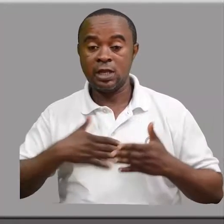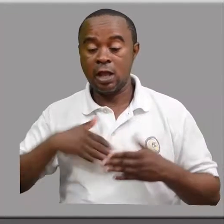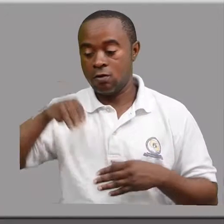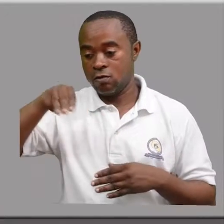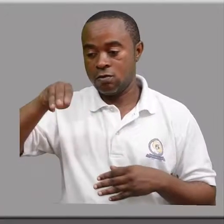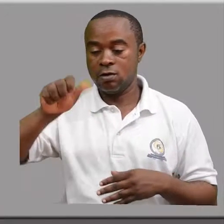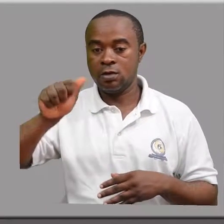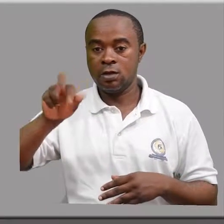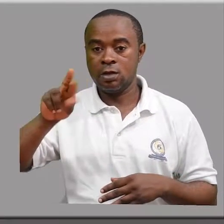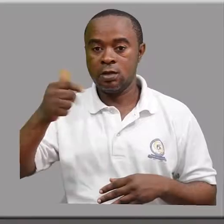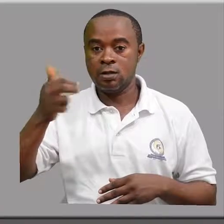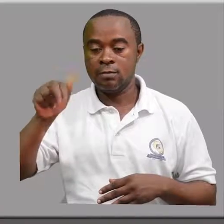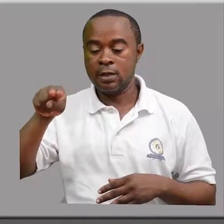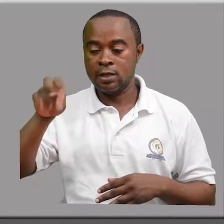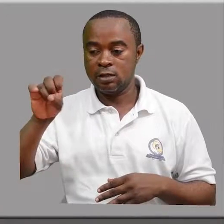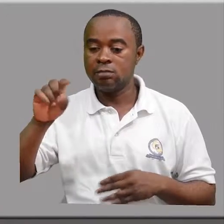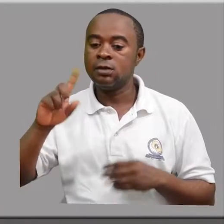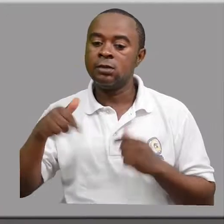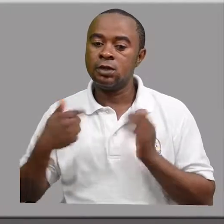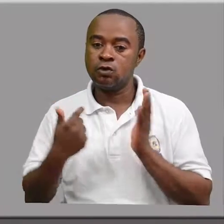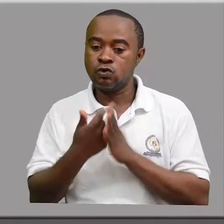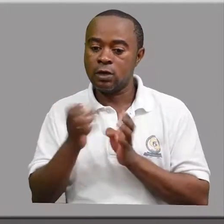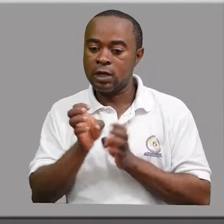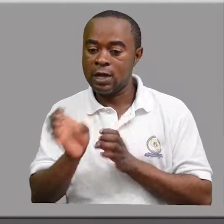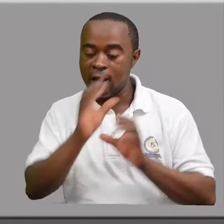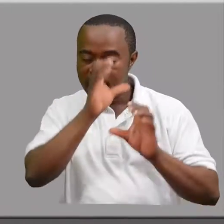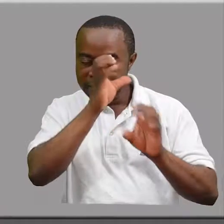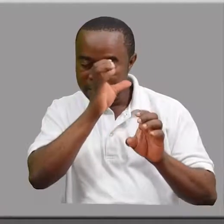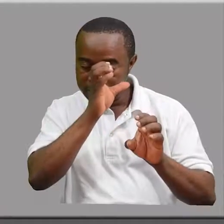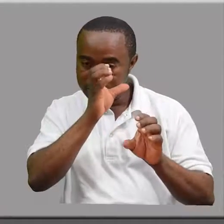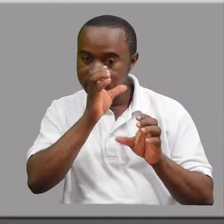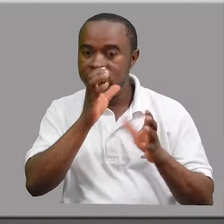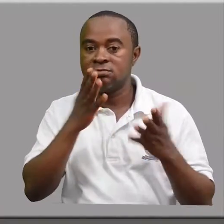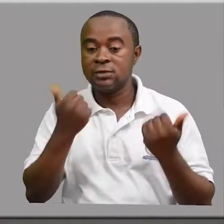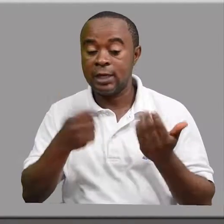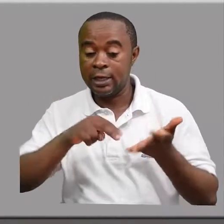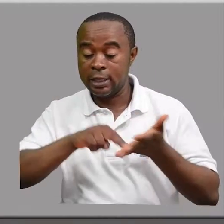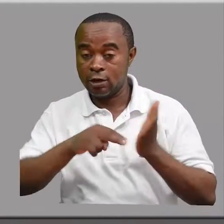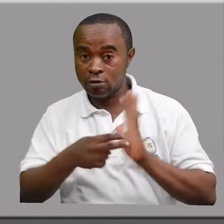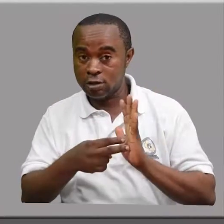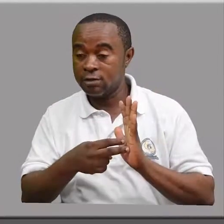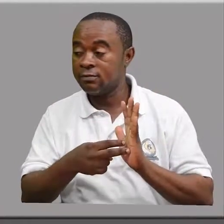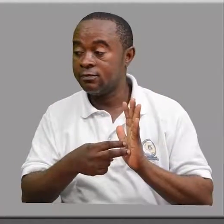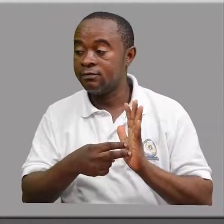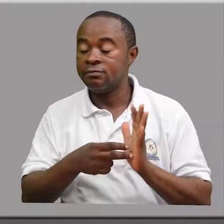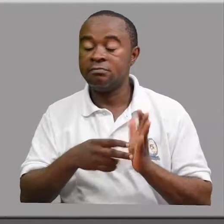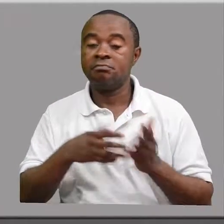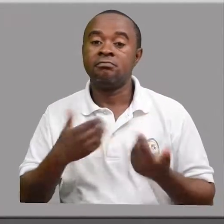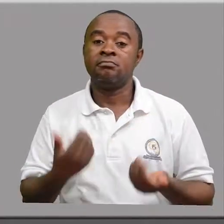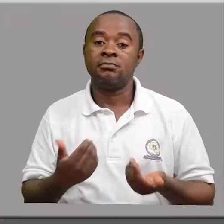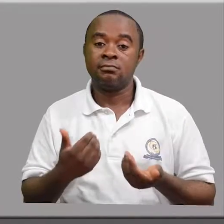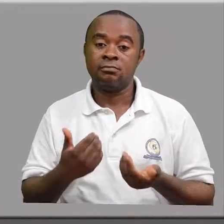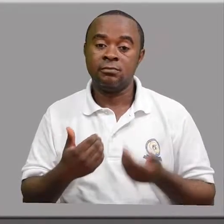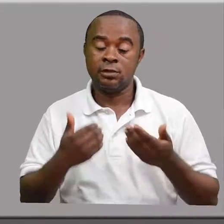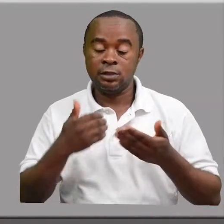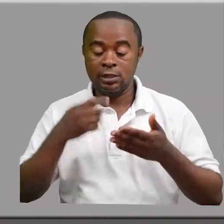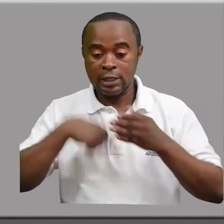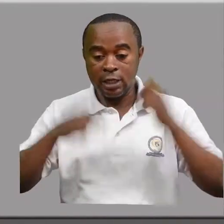is Clemence from Faculty of Science, Technology and Environmental Studies, Department of